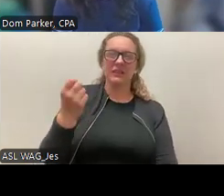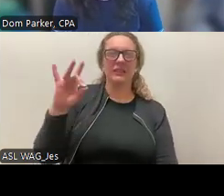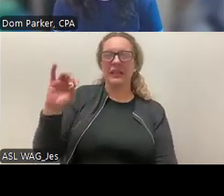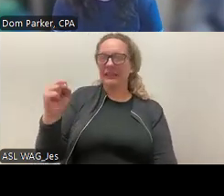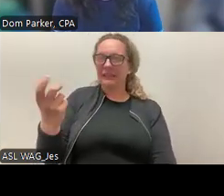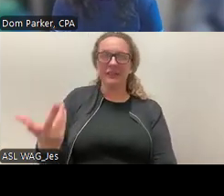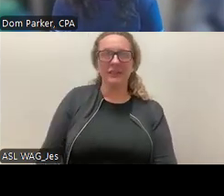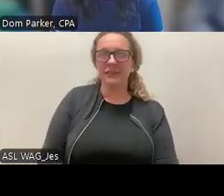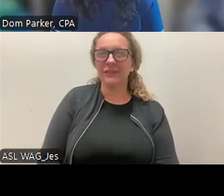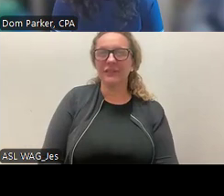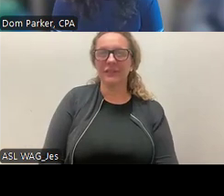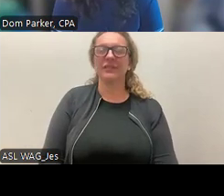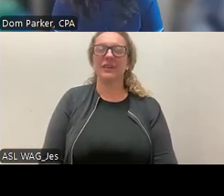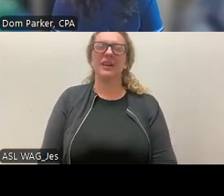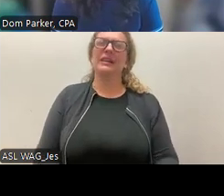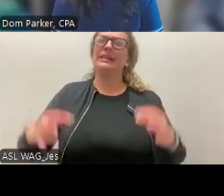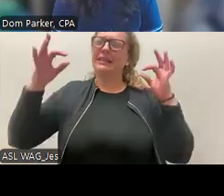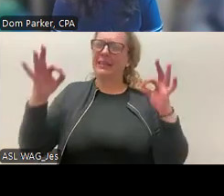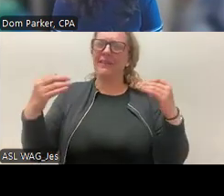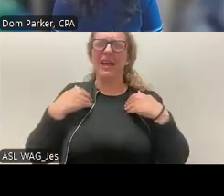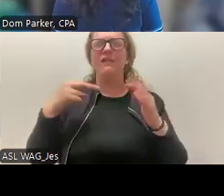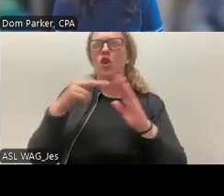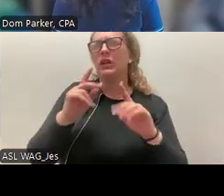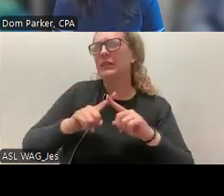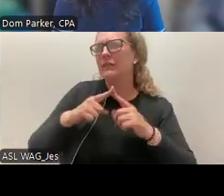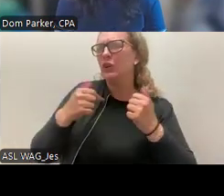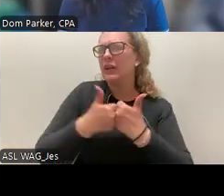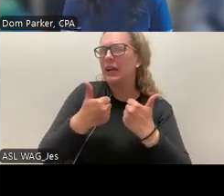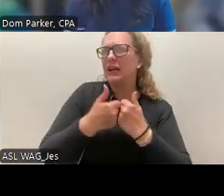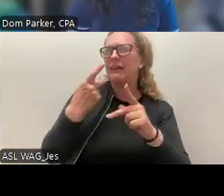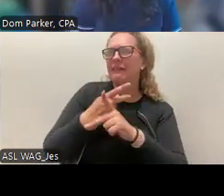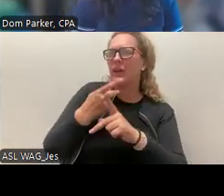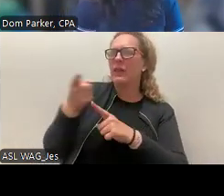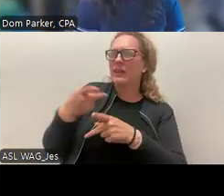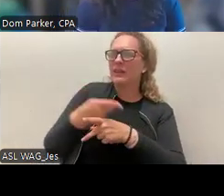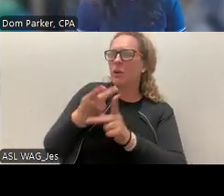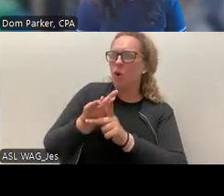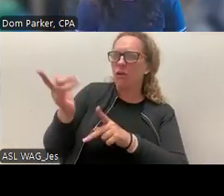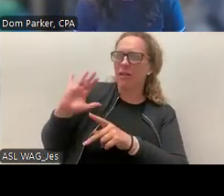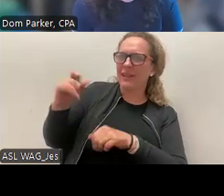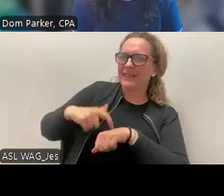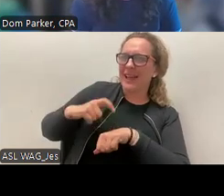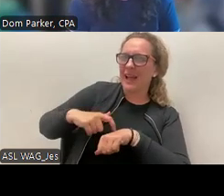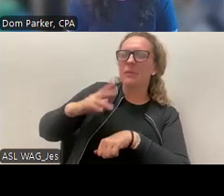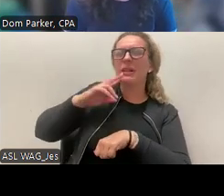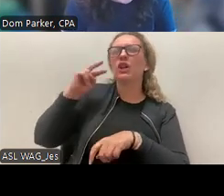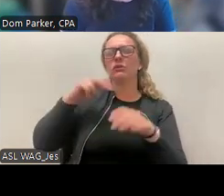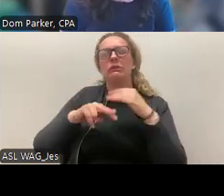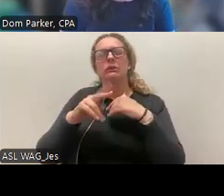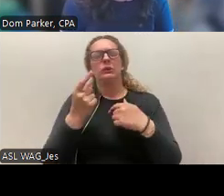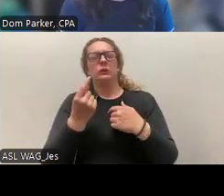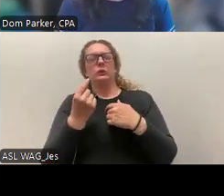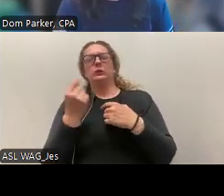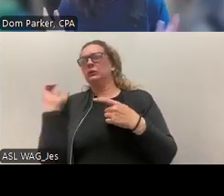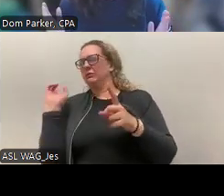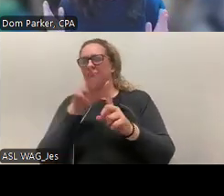80s. Definitely just have a look at different games and figure out, okay, well, these are products of their time. Let's have a look at what they did.